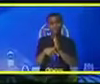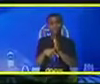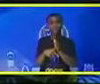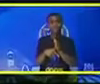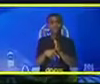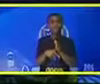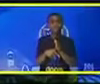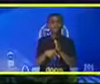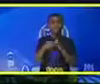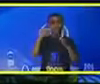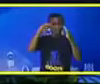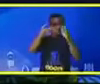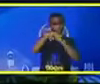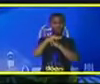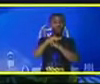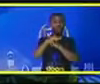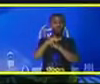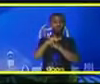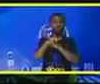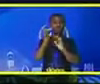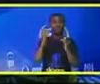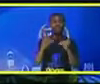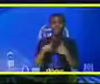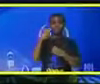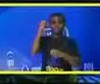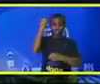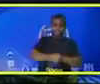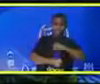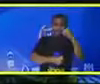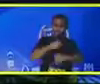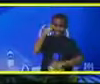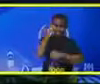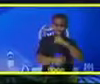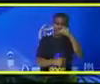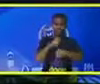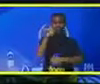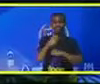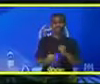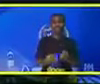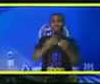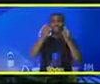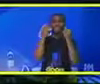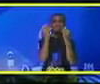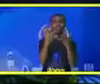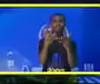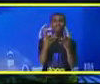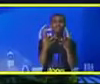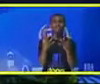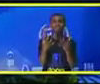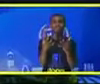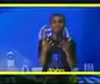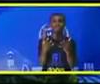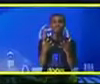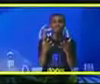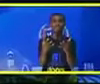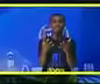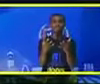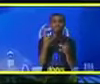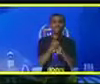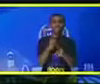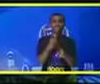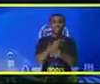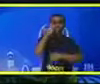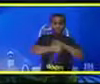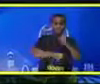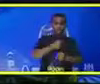The prophetic has suffered on many sides, been bastardized sadly, to the point that if